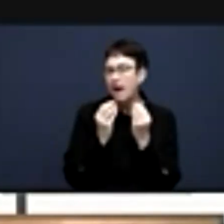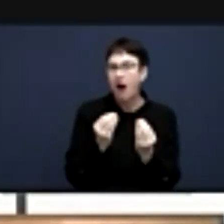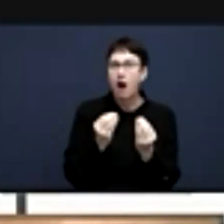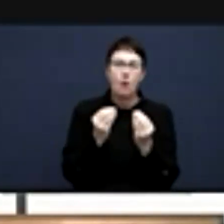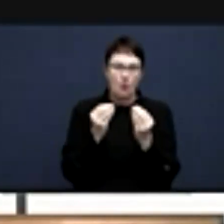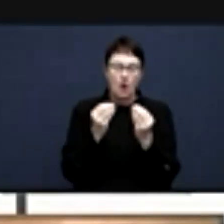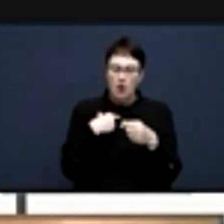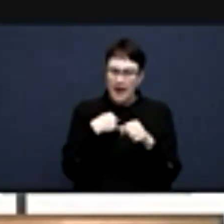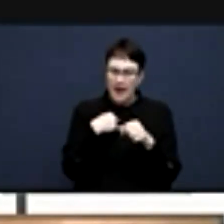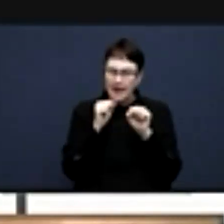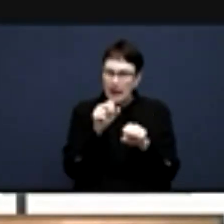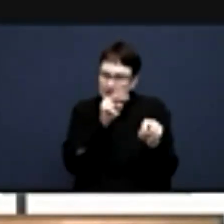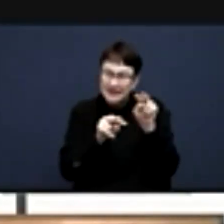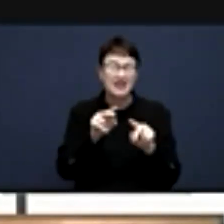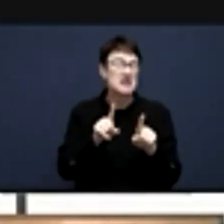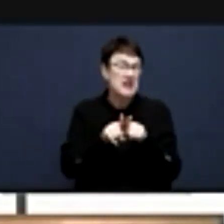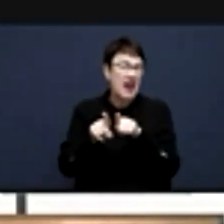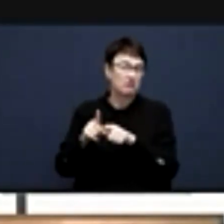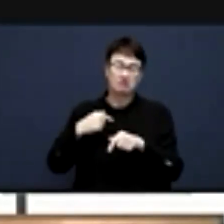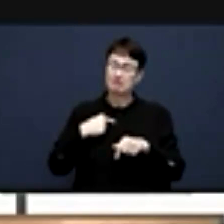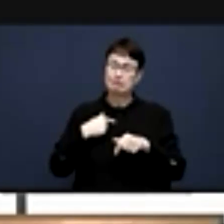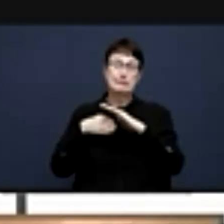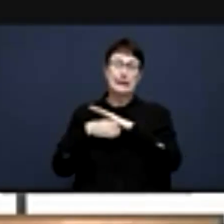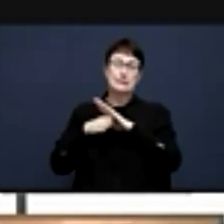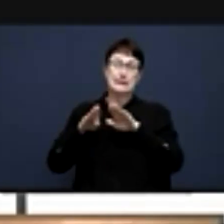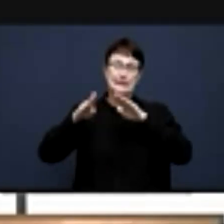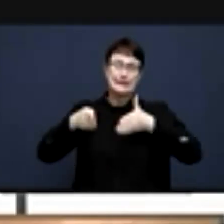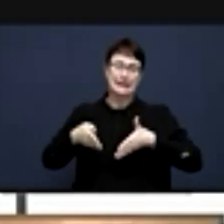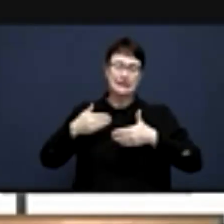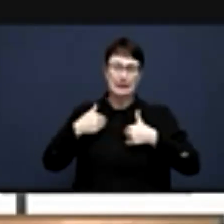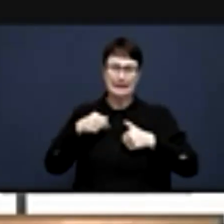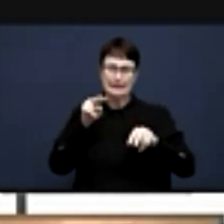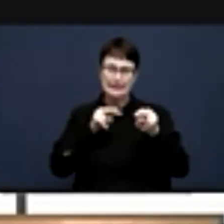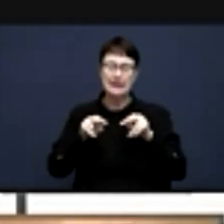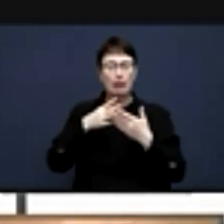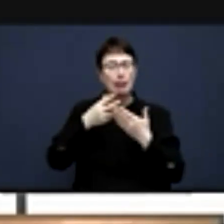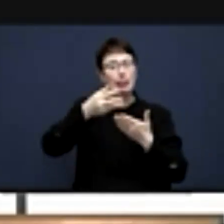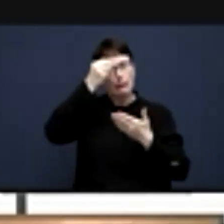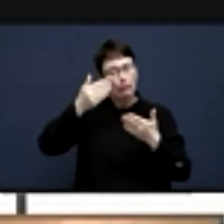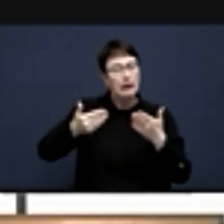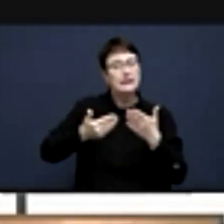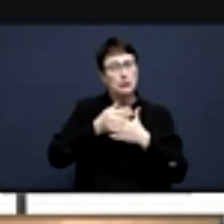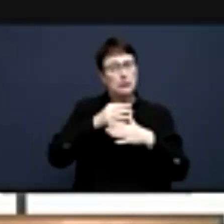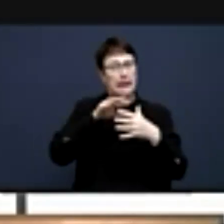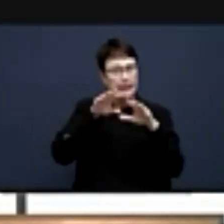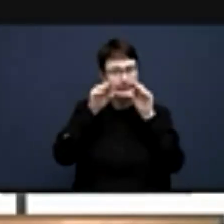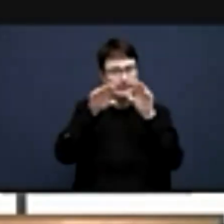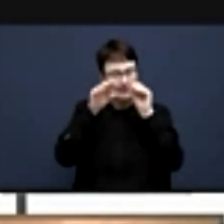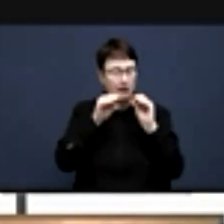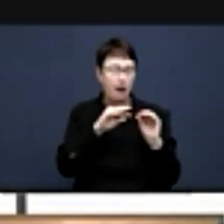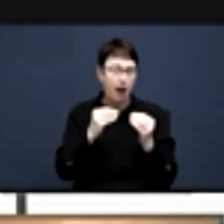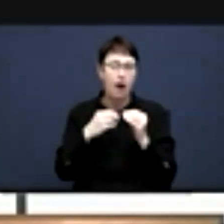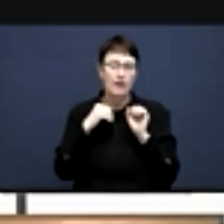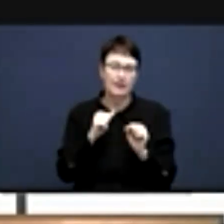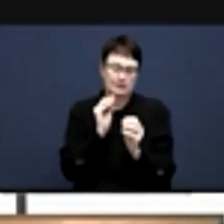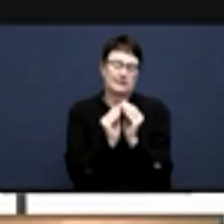do this, how to handle this, what the most efficient approach is. In the last year and a half, we've tackled